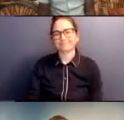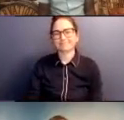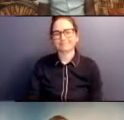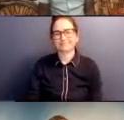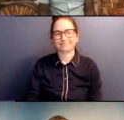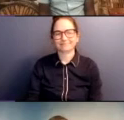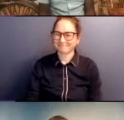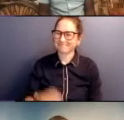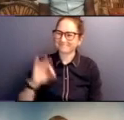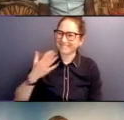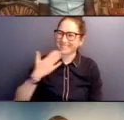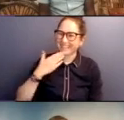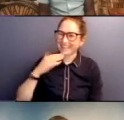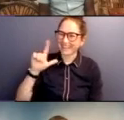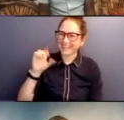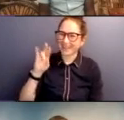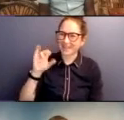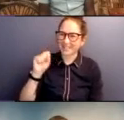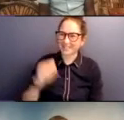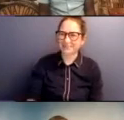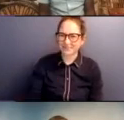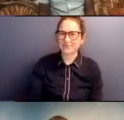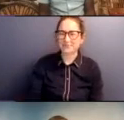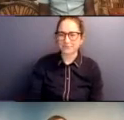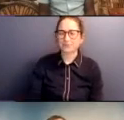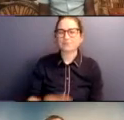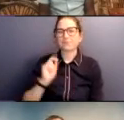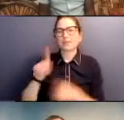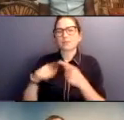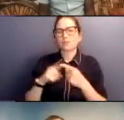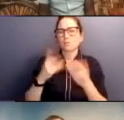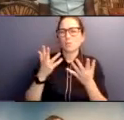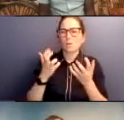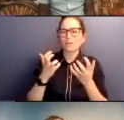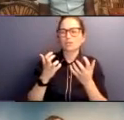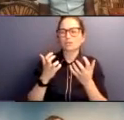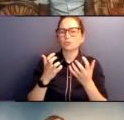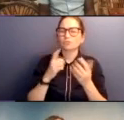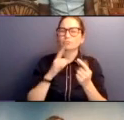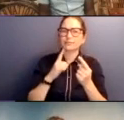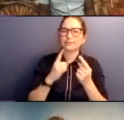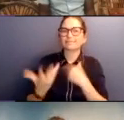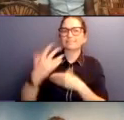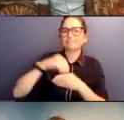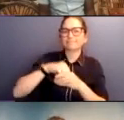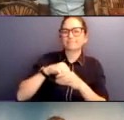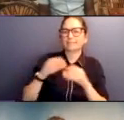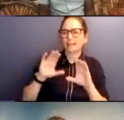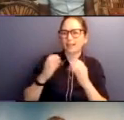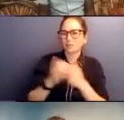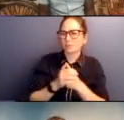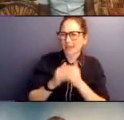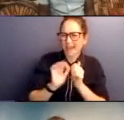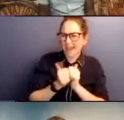All right, thank you so much, Lewis. And so when we want to integrate these tools into the classroom, how do we